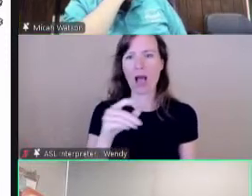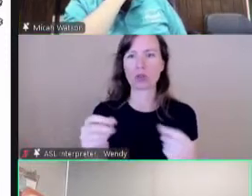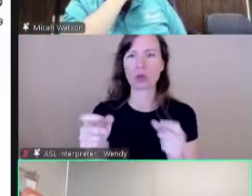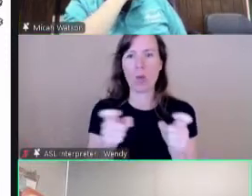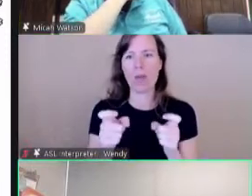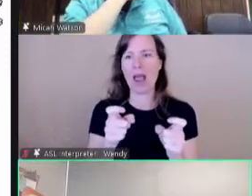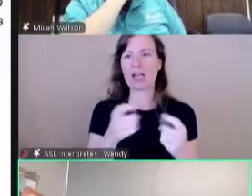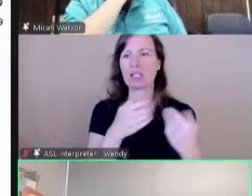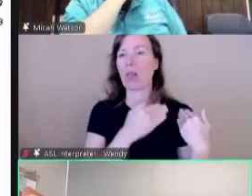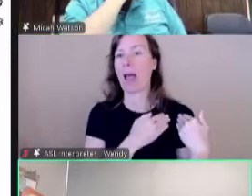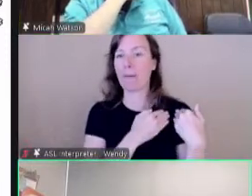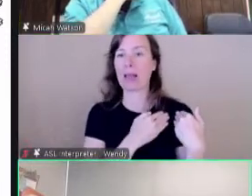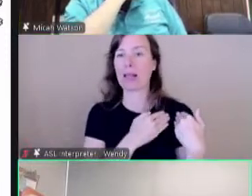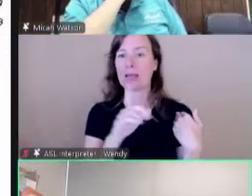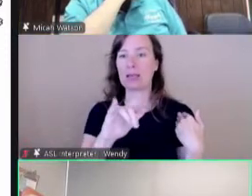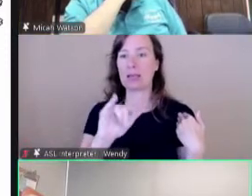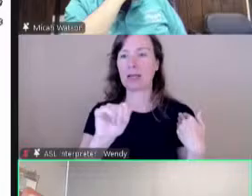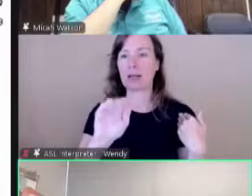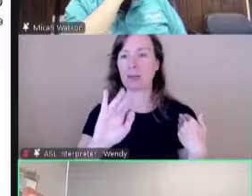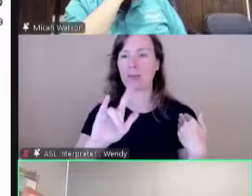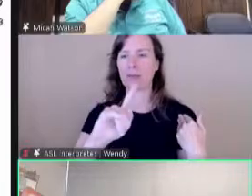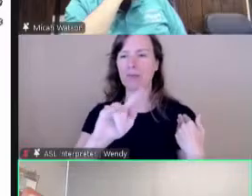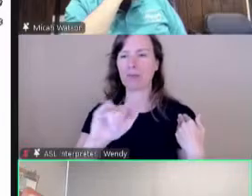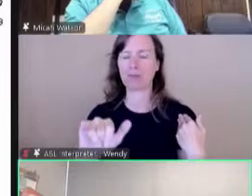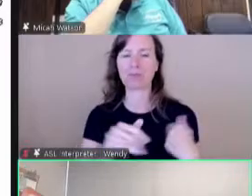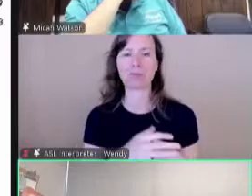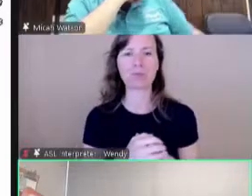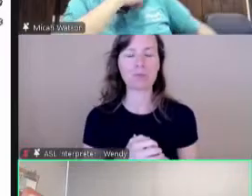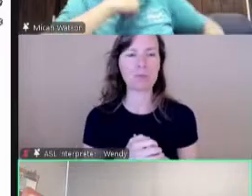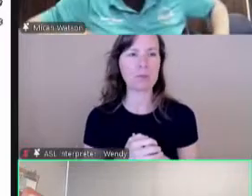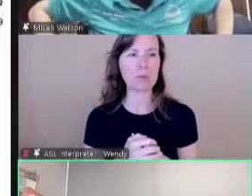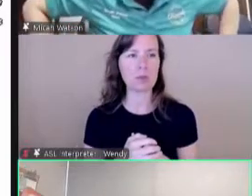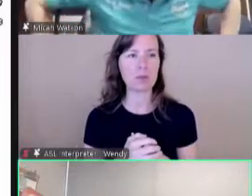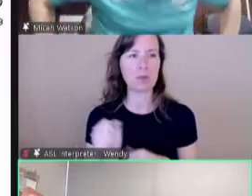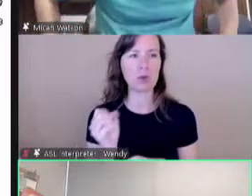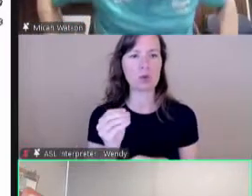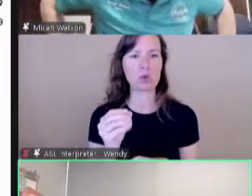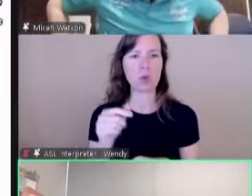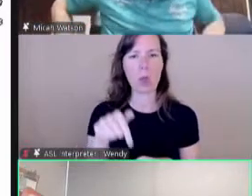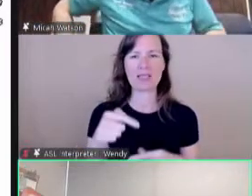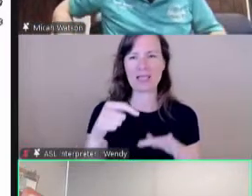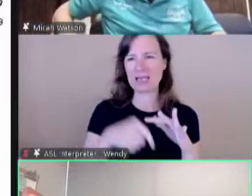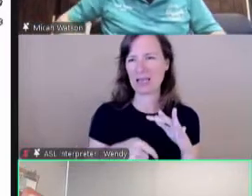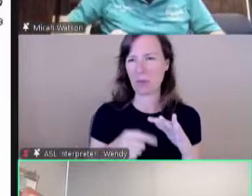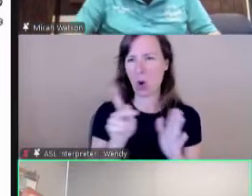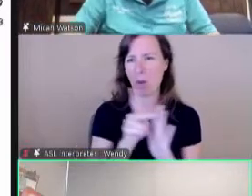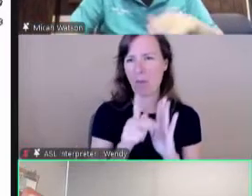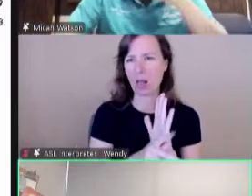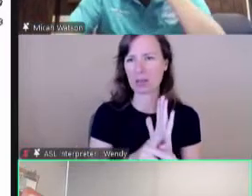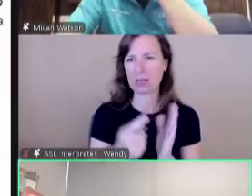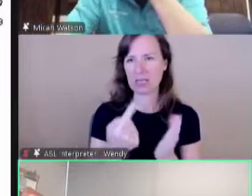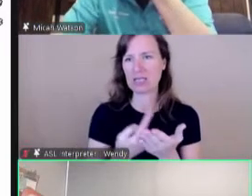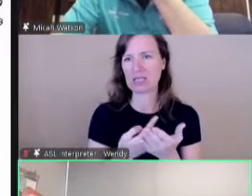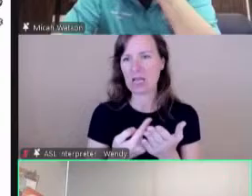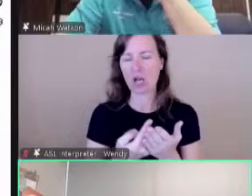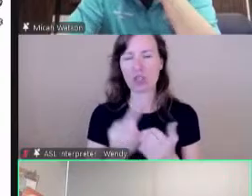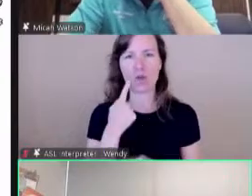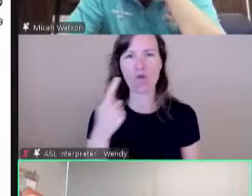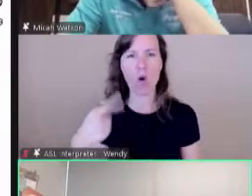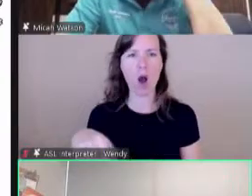right? So there I think this is a deeper policy discussion that we have to have.